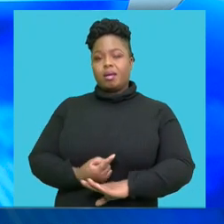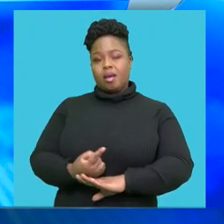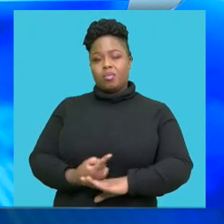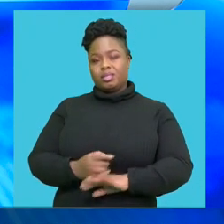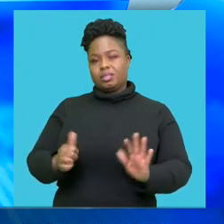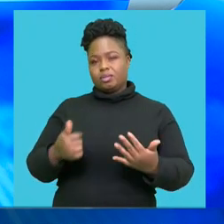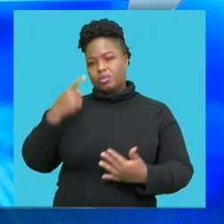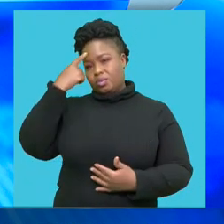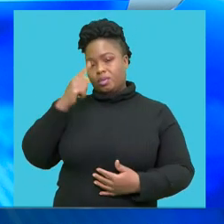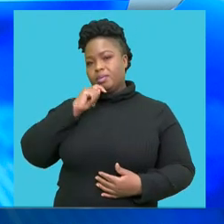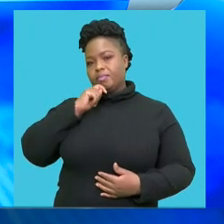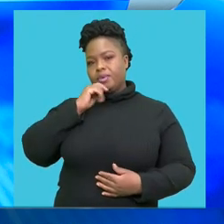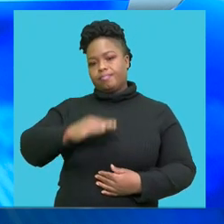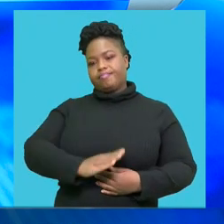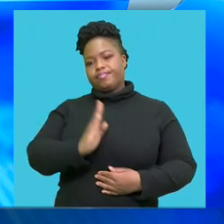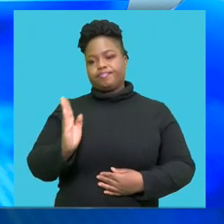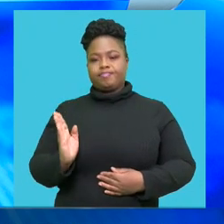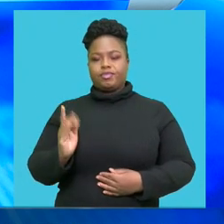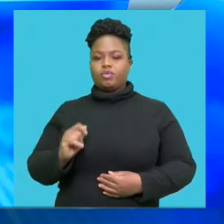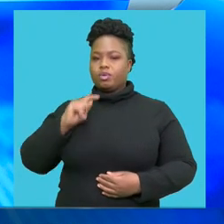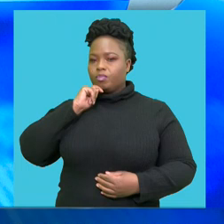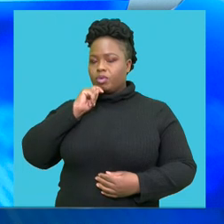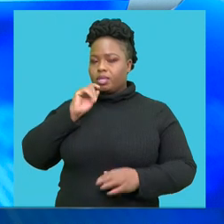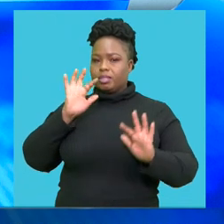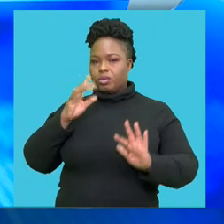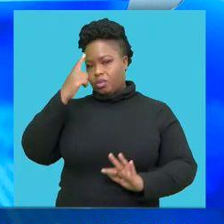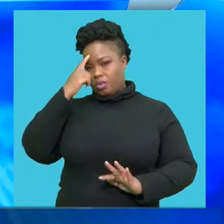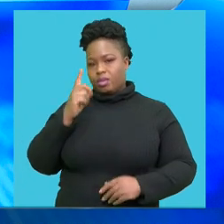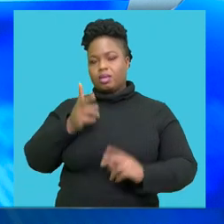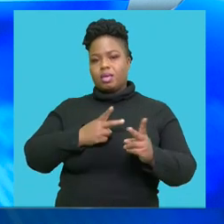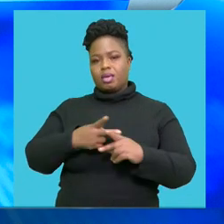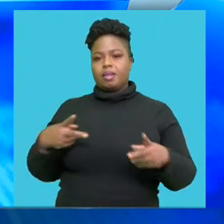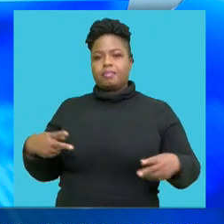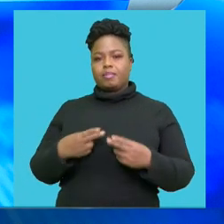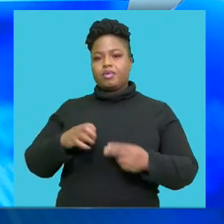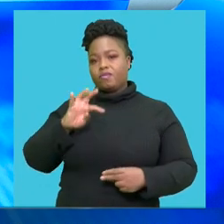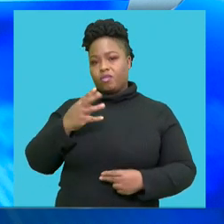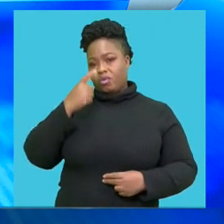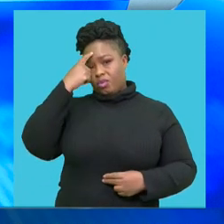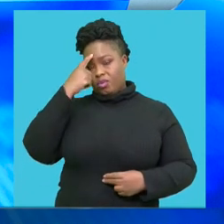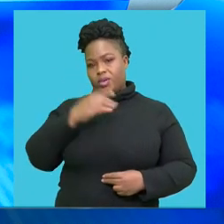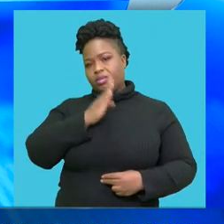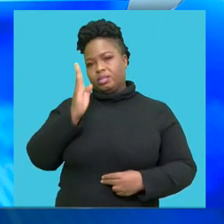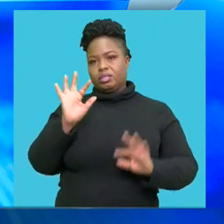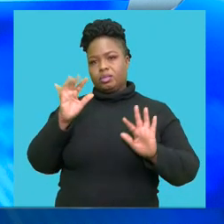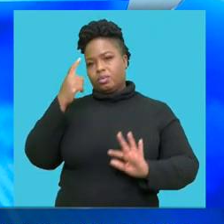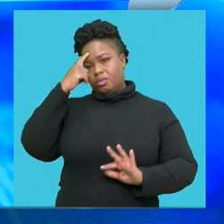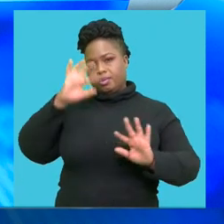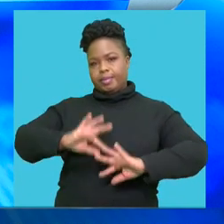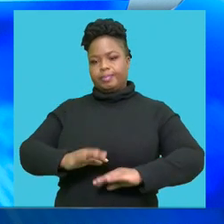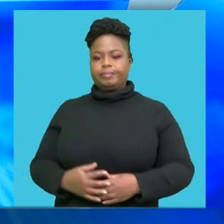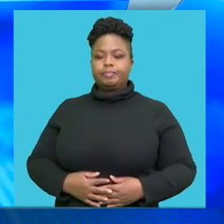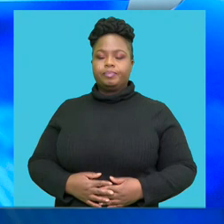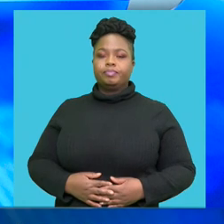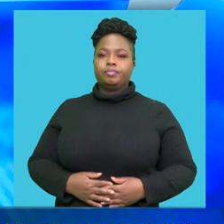lesithupha ekuseni kuya kwihora leshumi ekuseni, kuphinde-ke futhi kucishwe ngehora lesine kuya kwihora leshumi ebusuku.